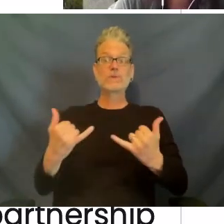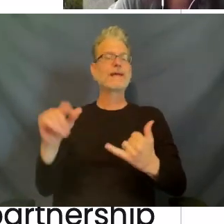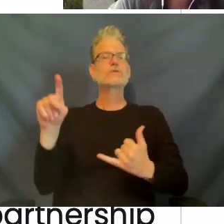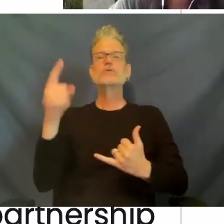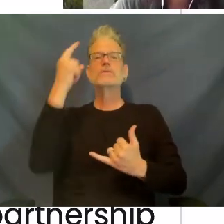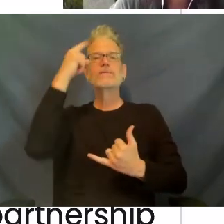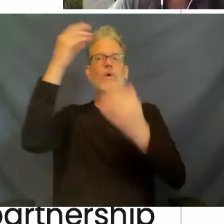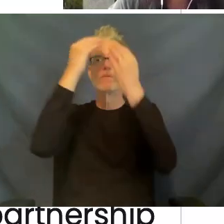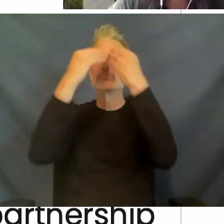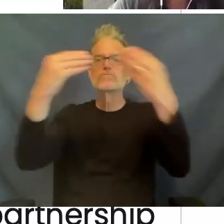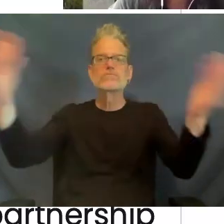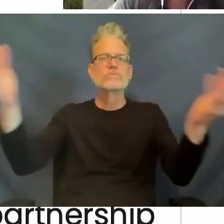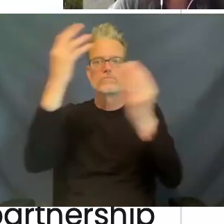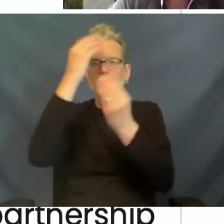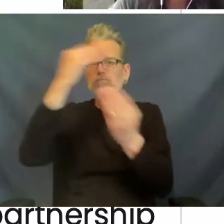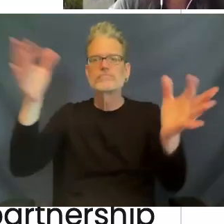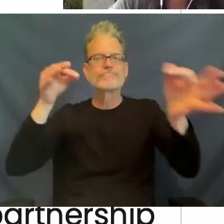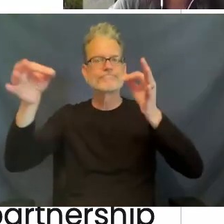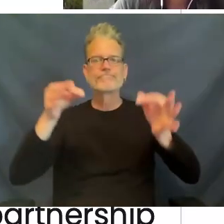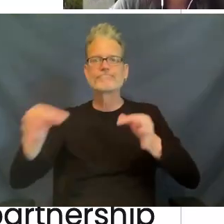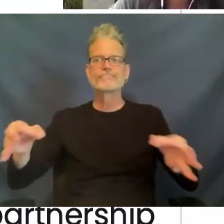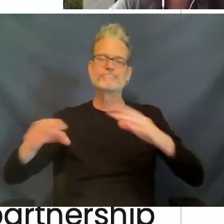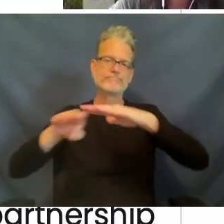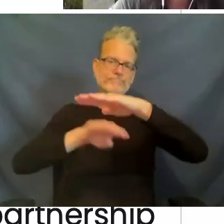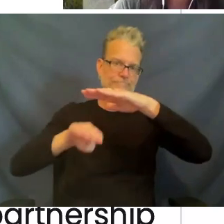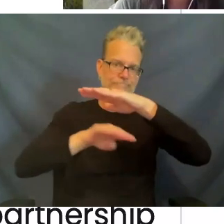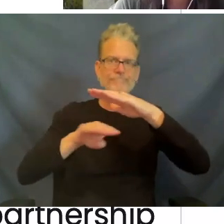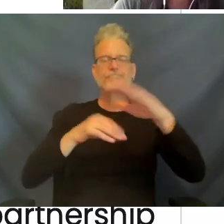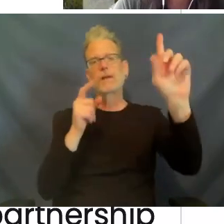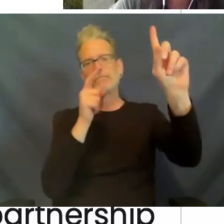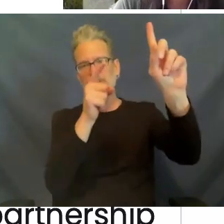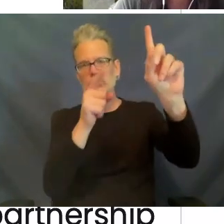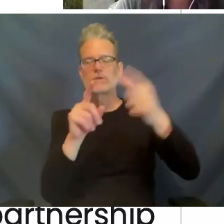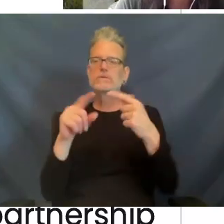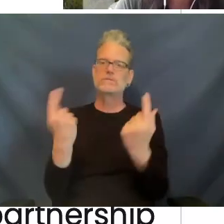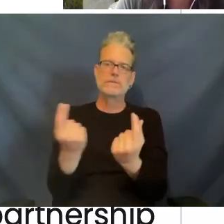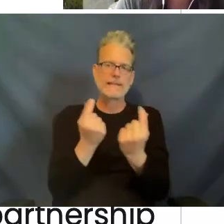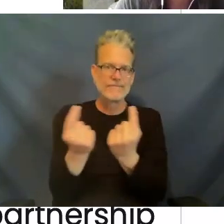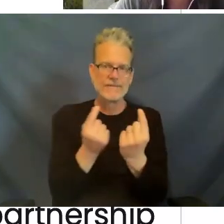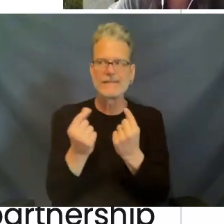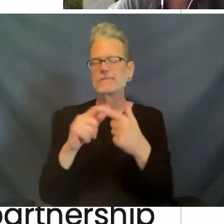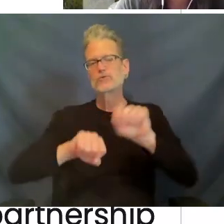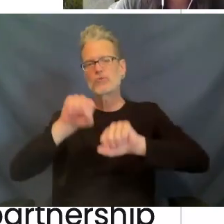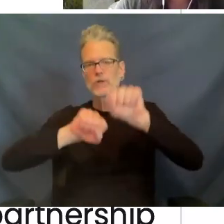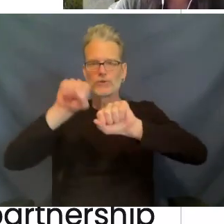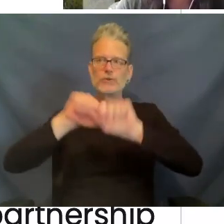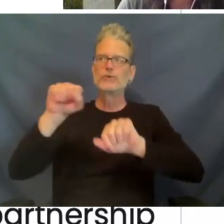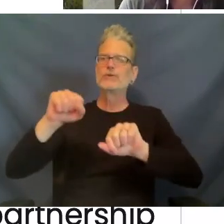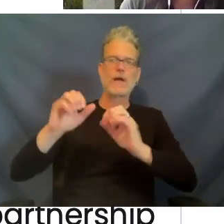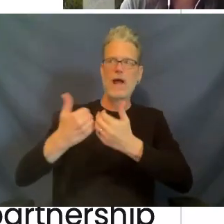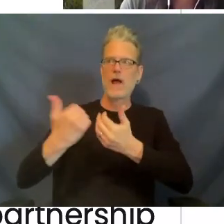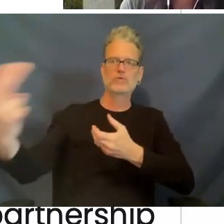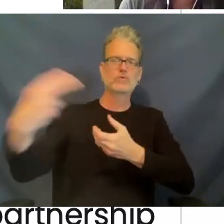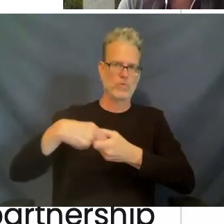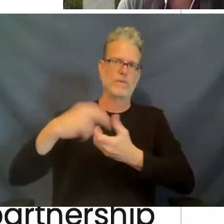high-level overview of the Forest Service's mission, activities, structure, and partnership opportunities. So in the